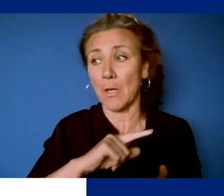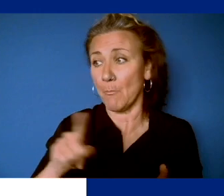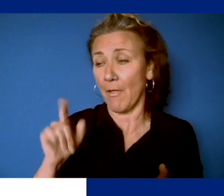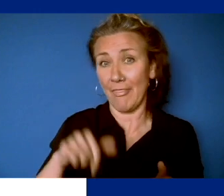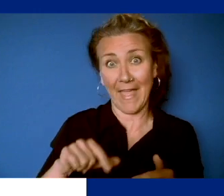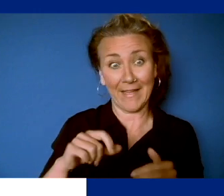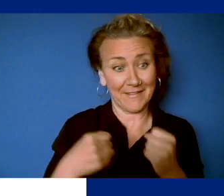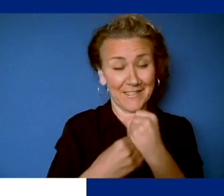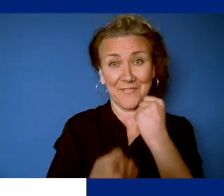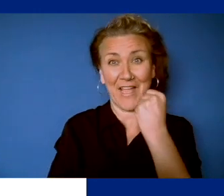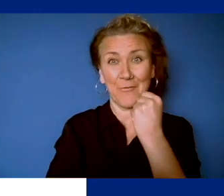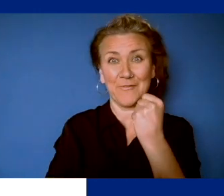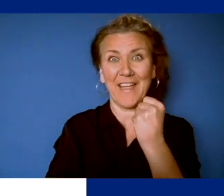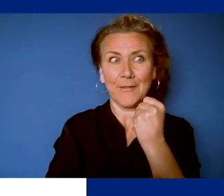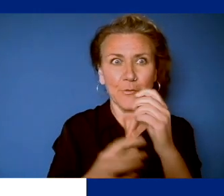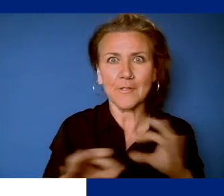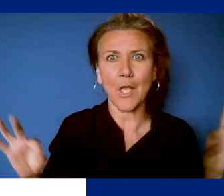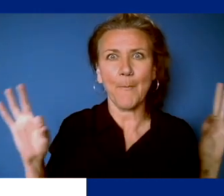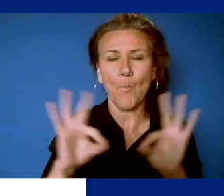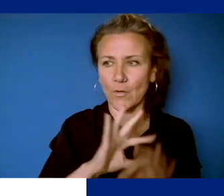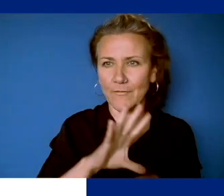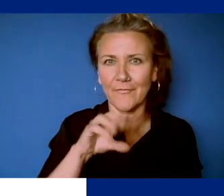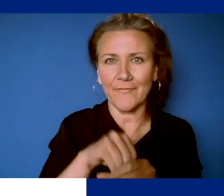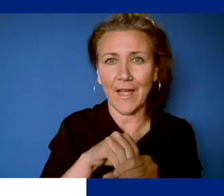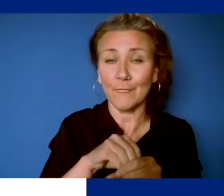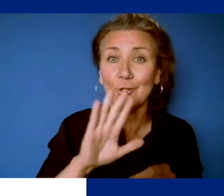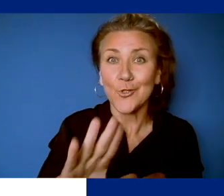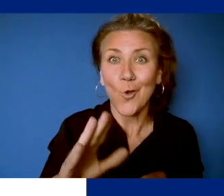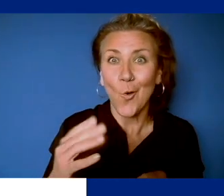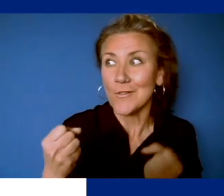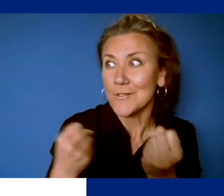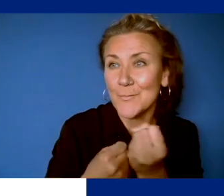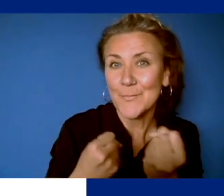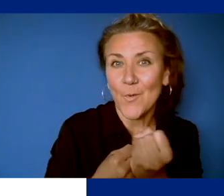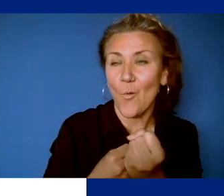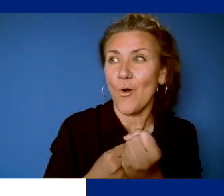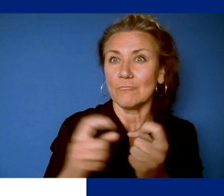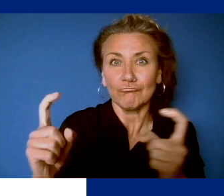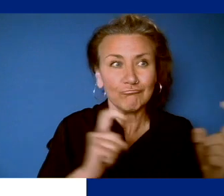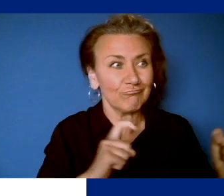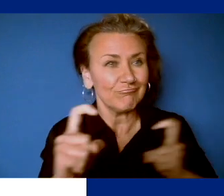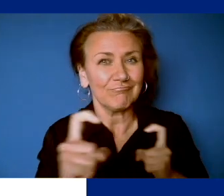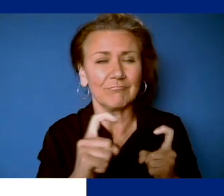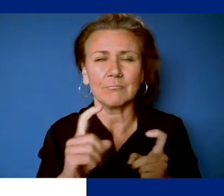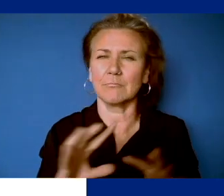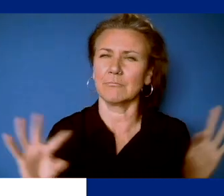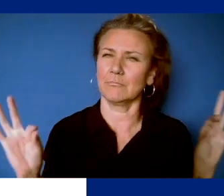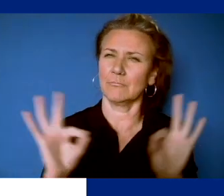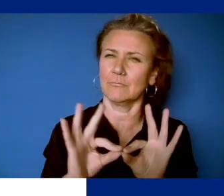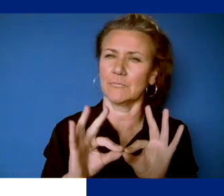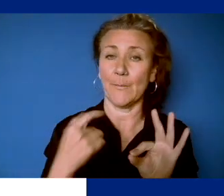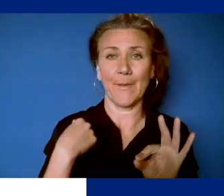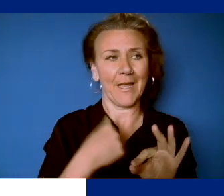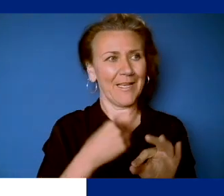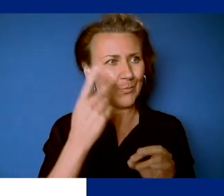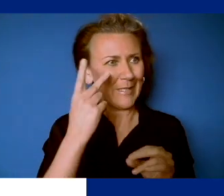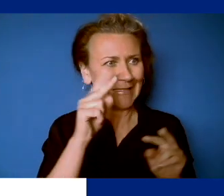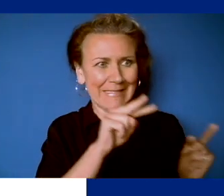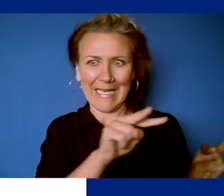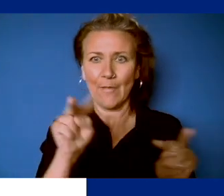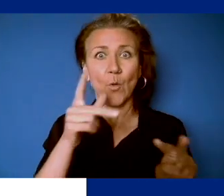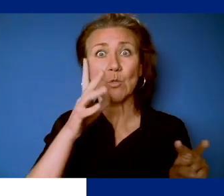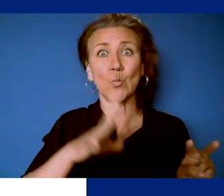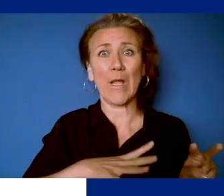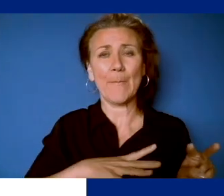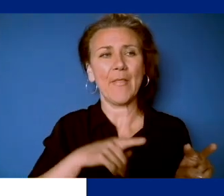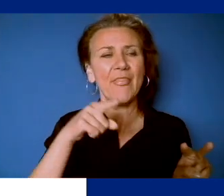where the foundation comes in. That's where your support makes a difference, because we see women as engines